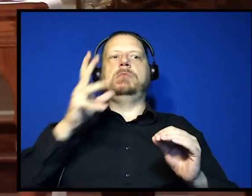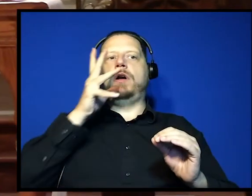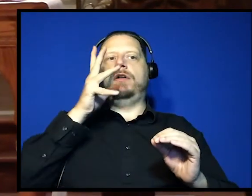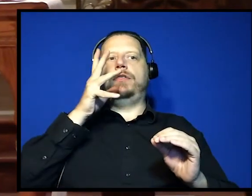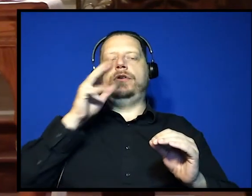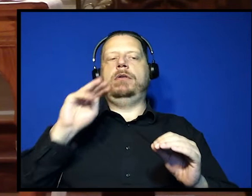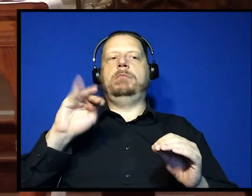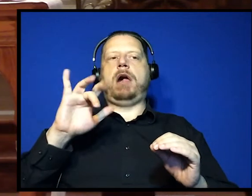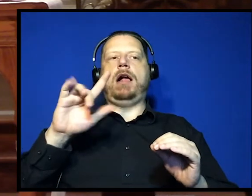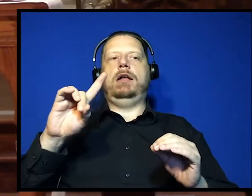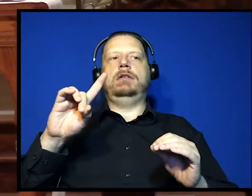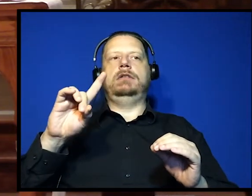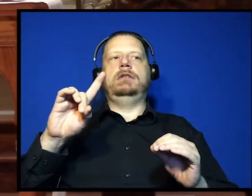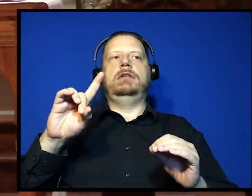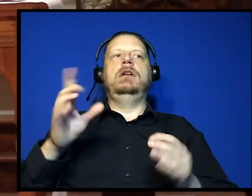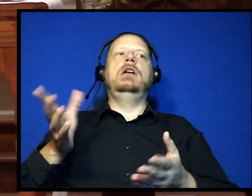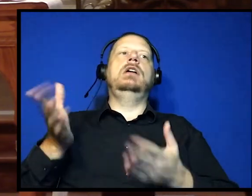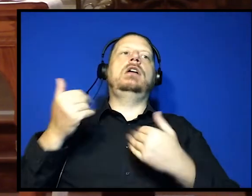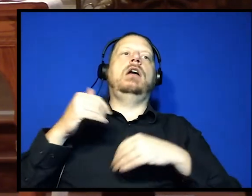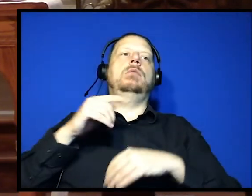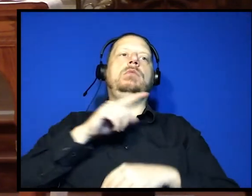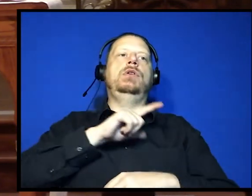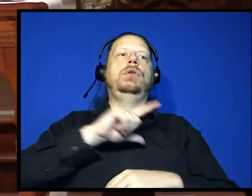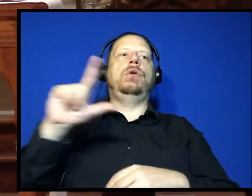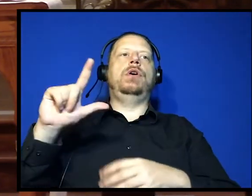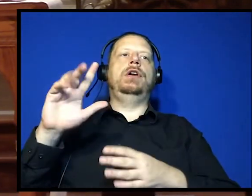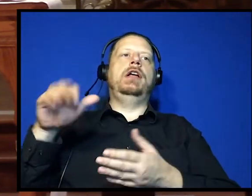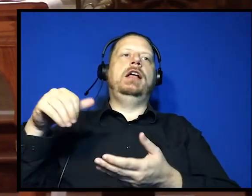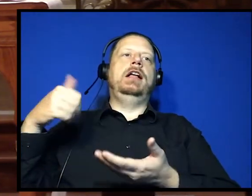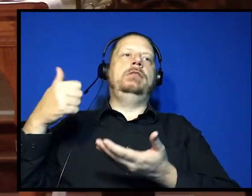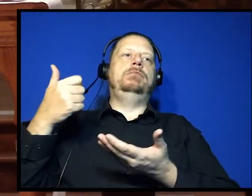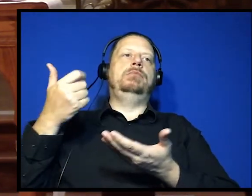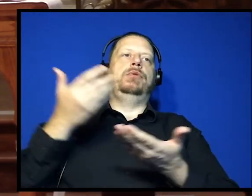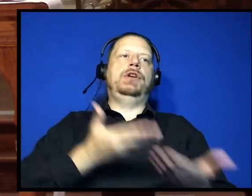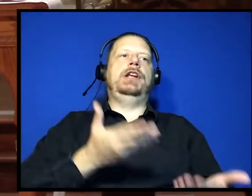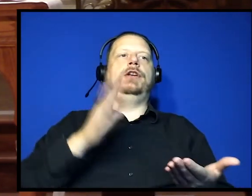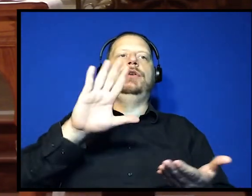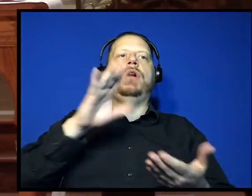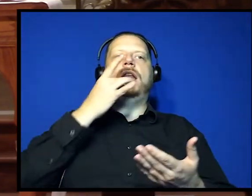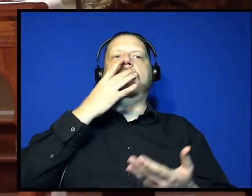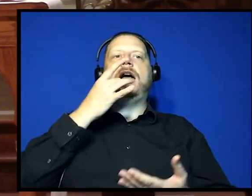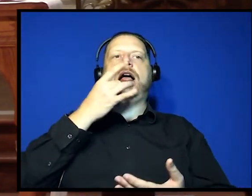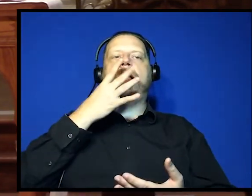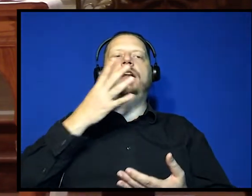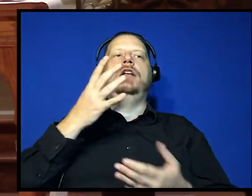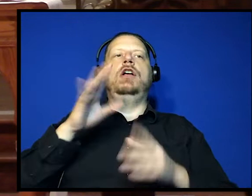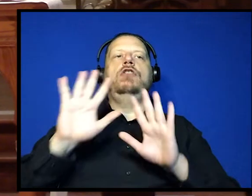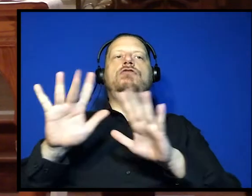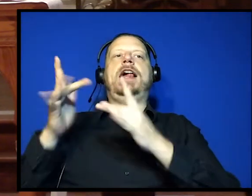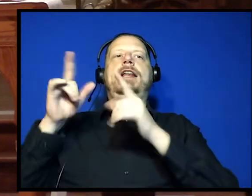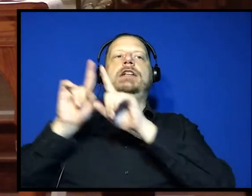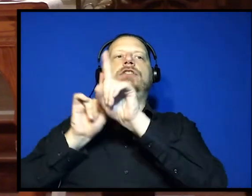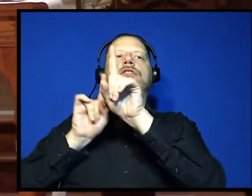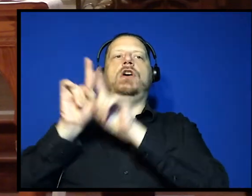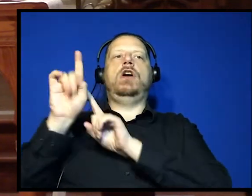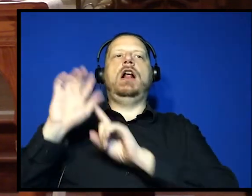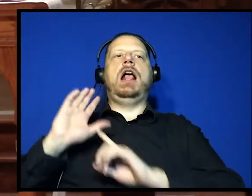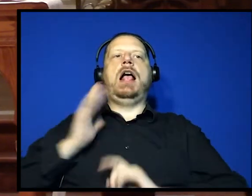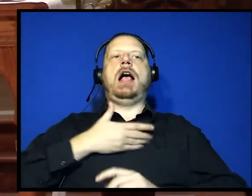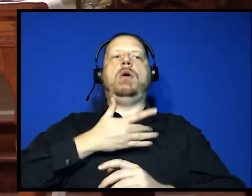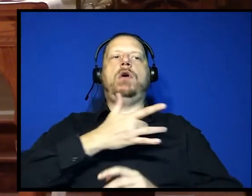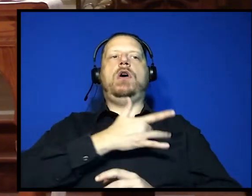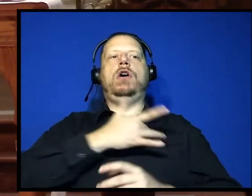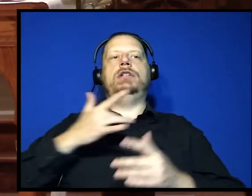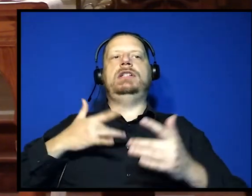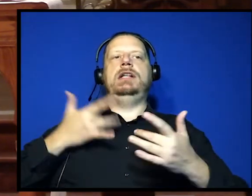Come, O Lord, and bring your light, O radiant star, our hearts